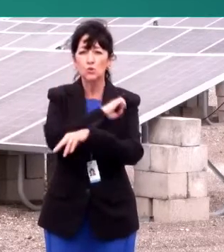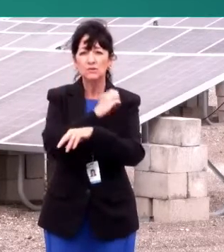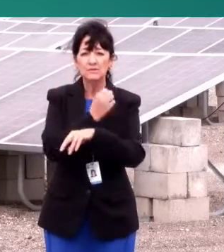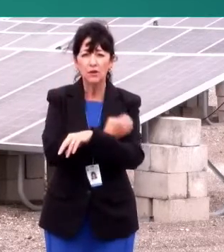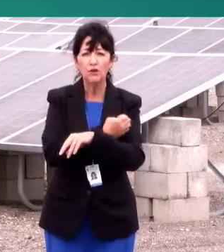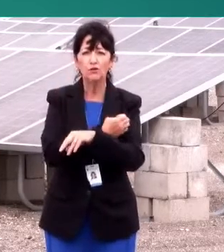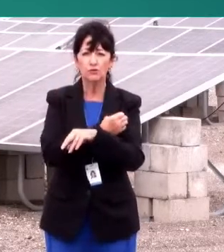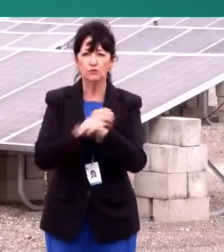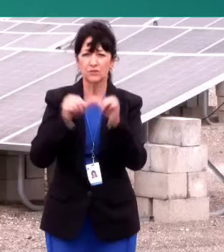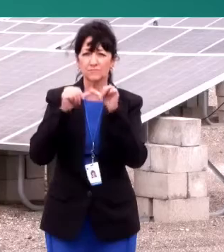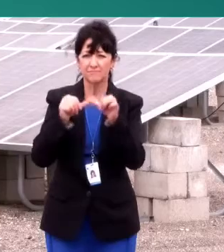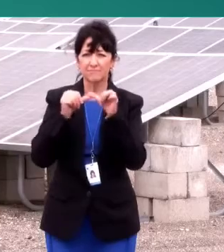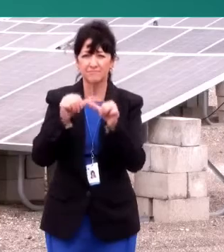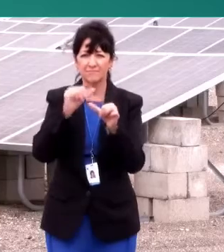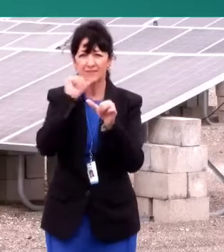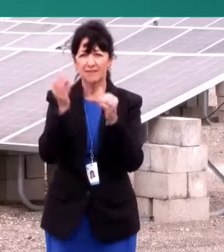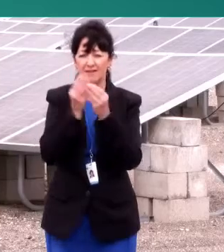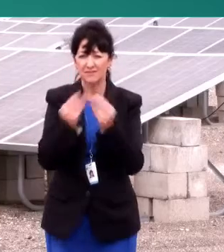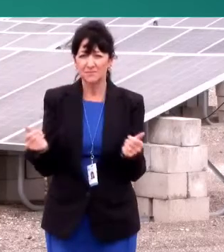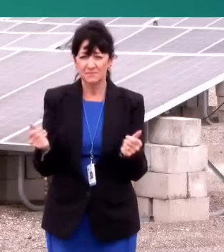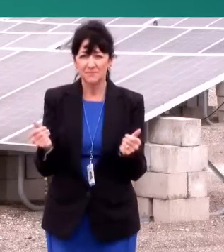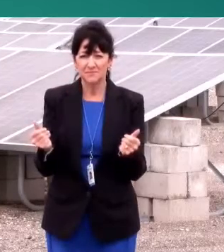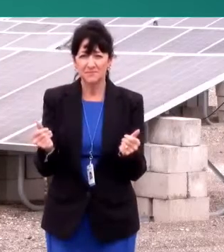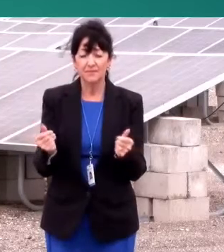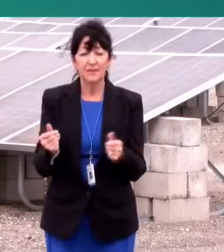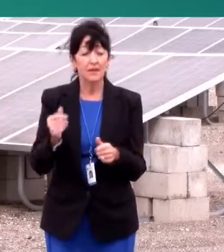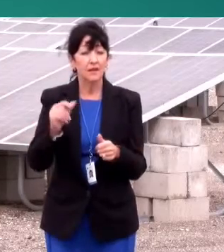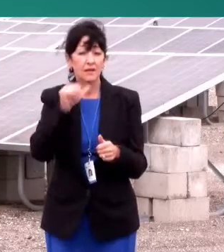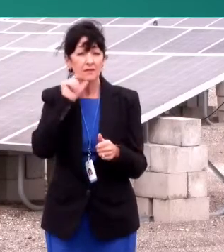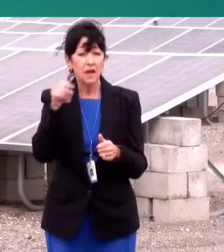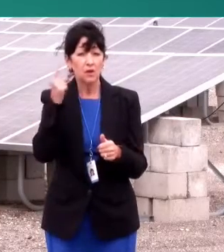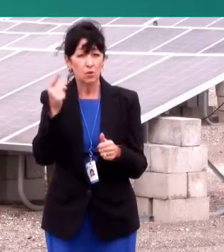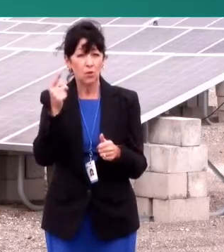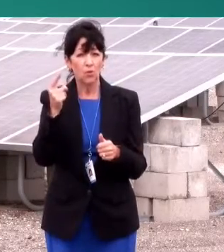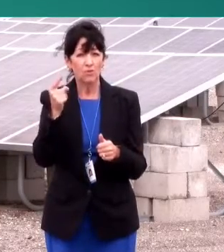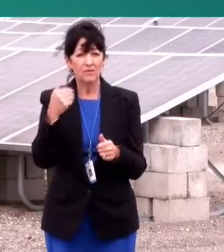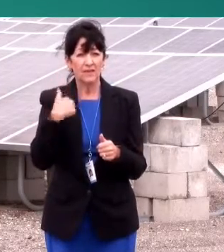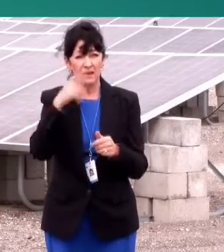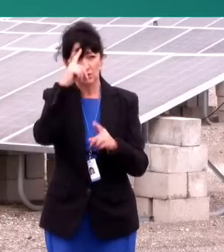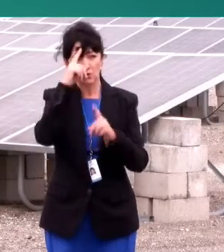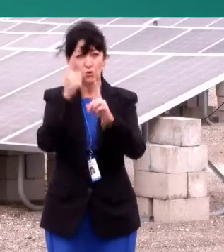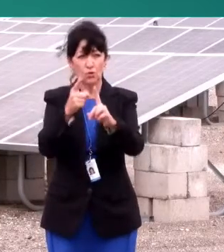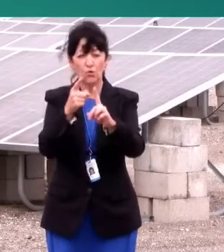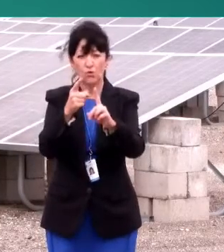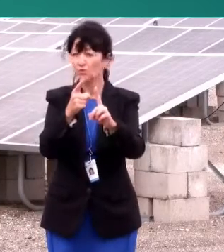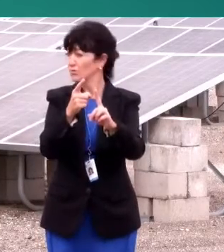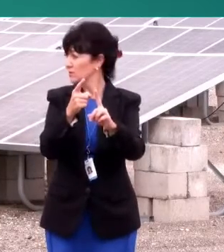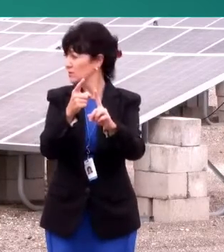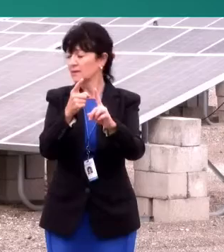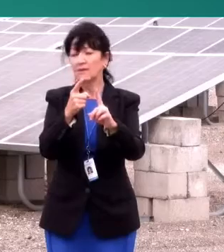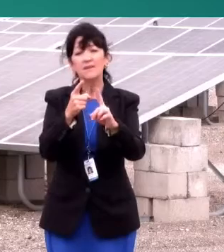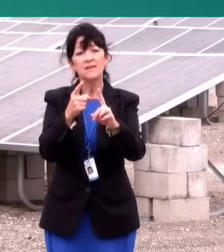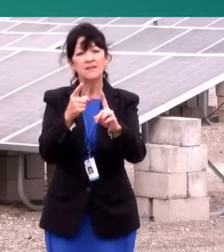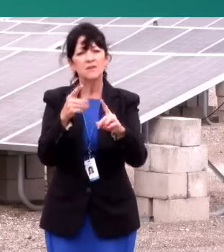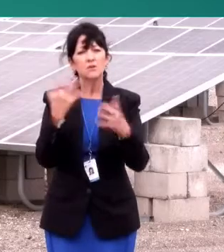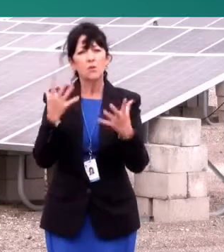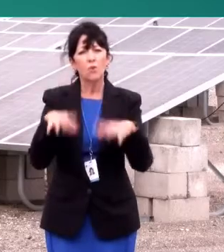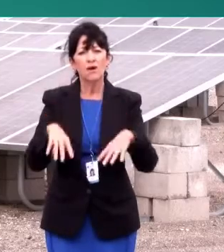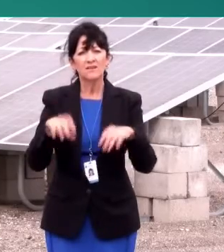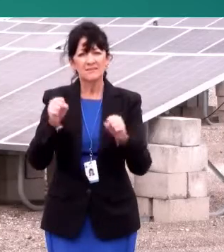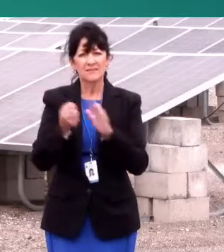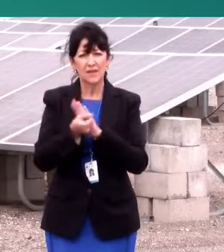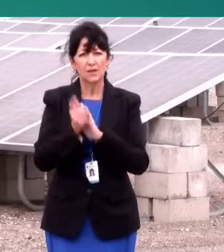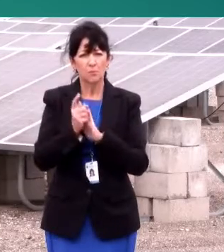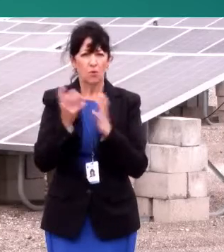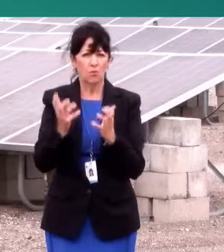not only does Delaware have a goal, but it also has a means to get there. Can we just take a moment to pause and applaud